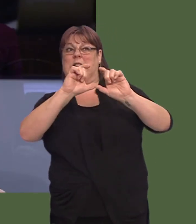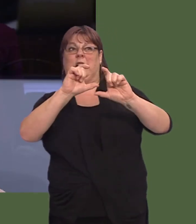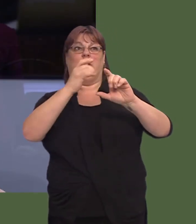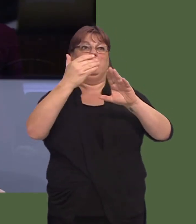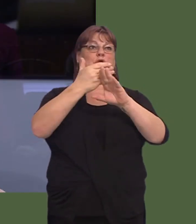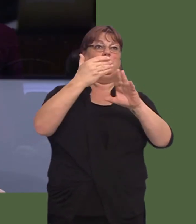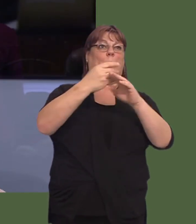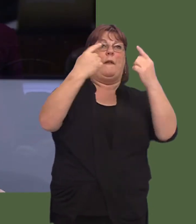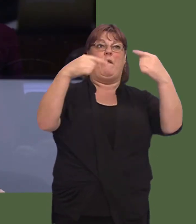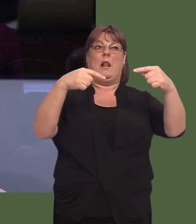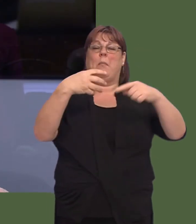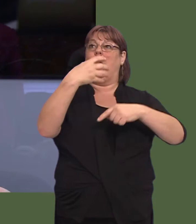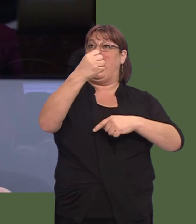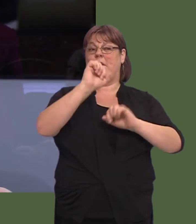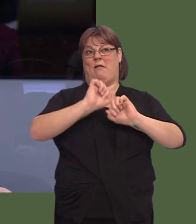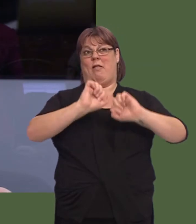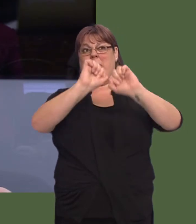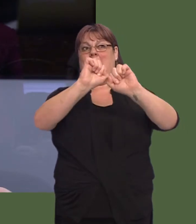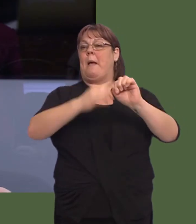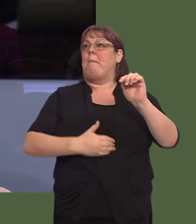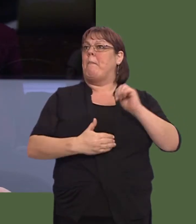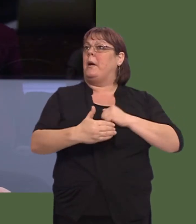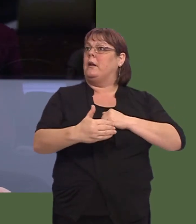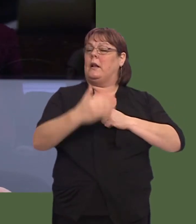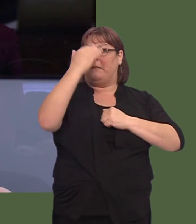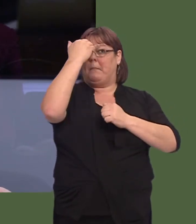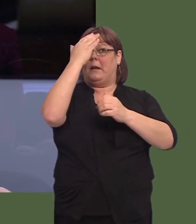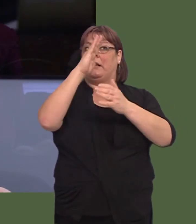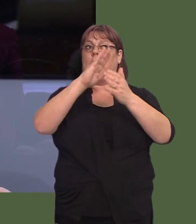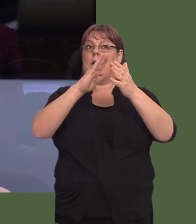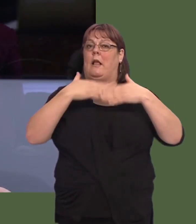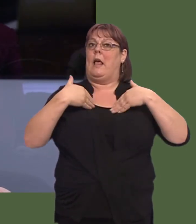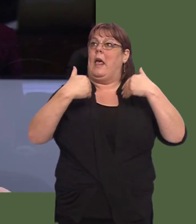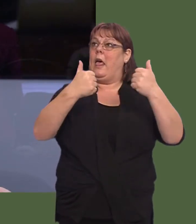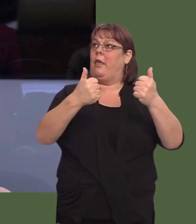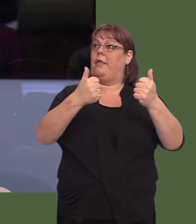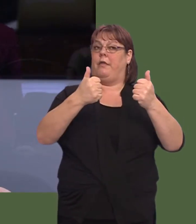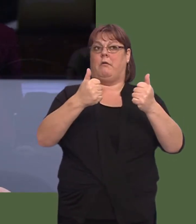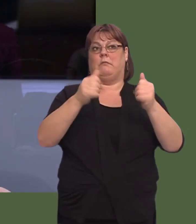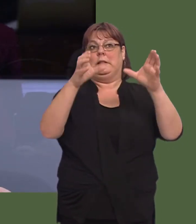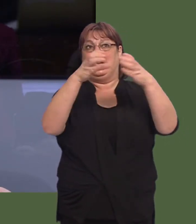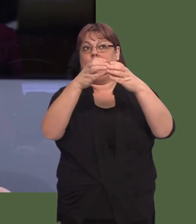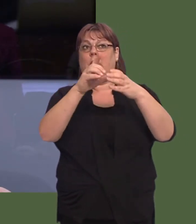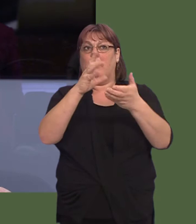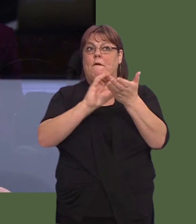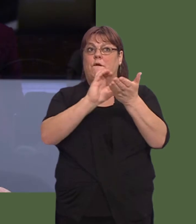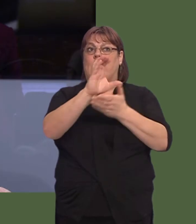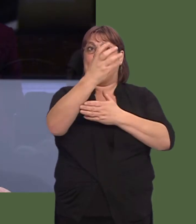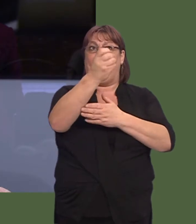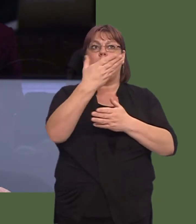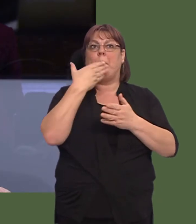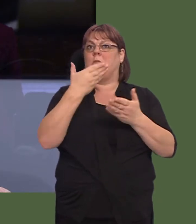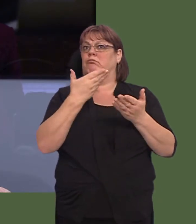their new perinatal mental health service teams, despite funding having been provided to them for that.